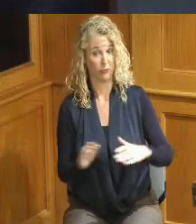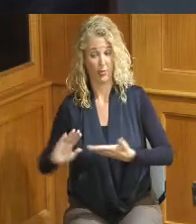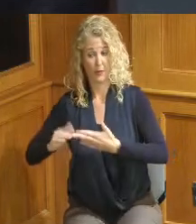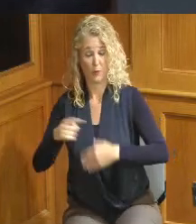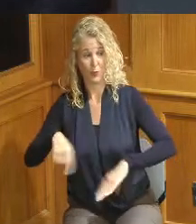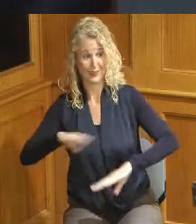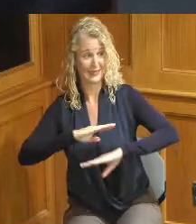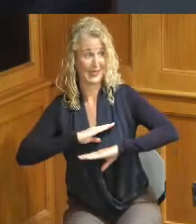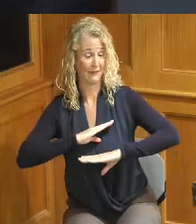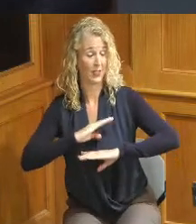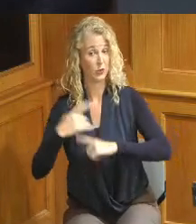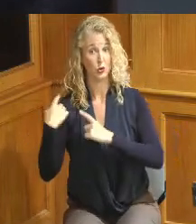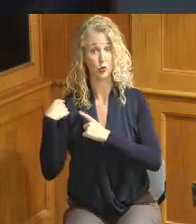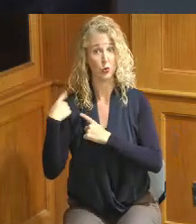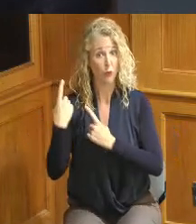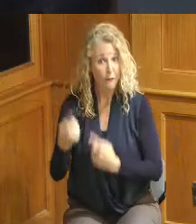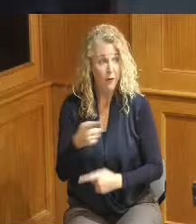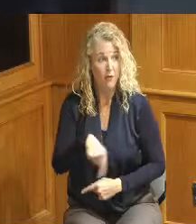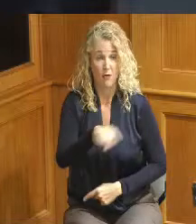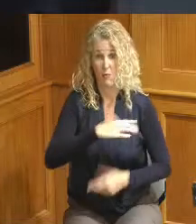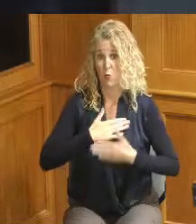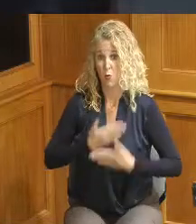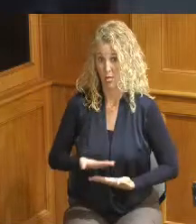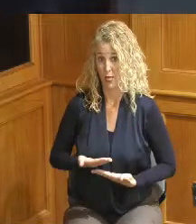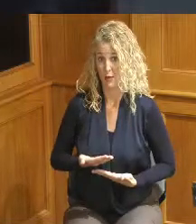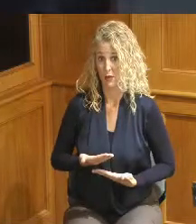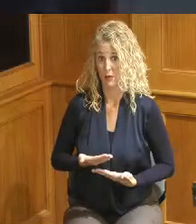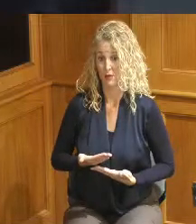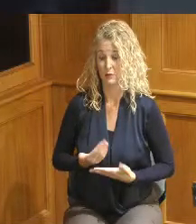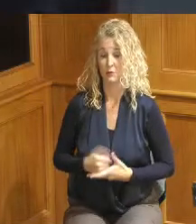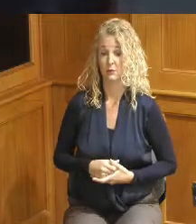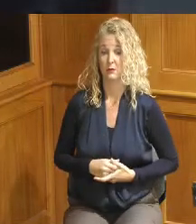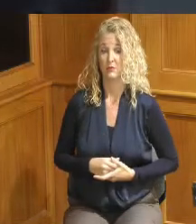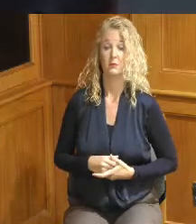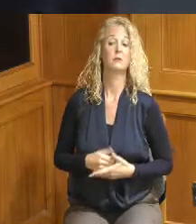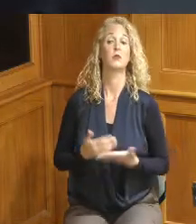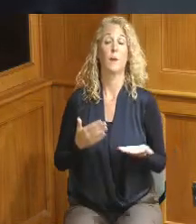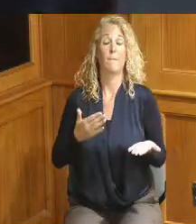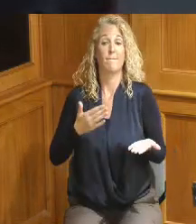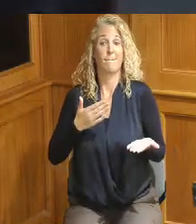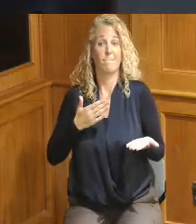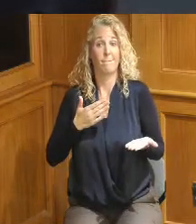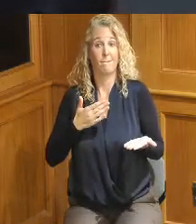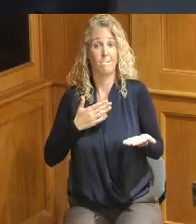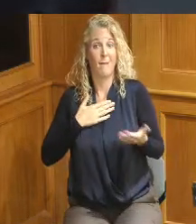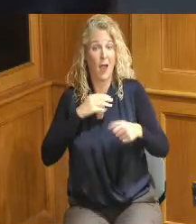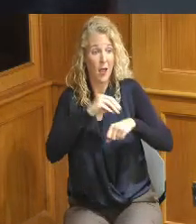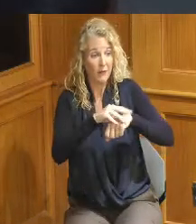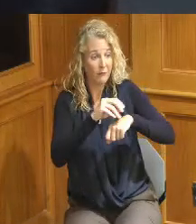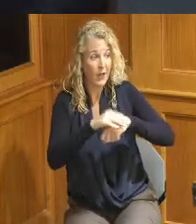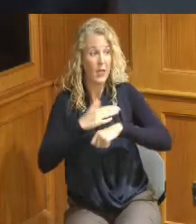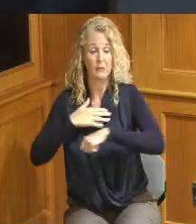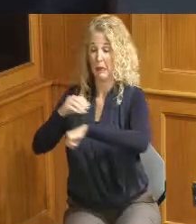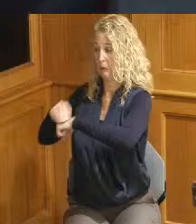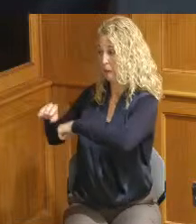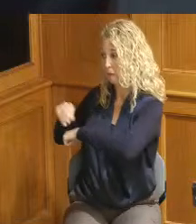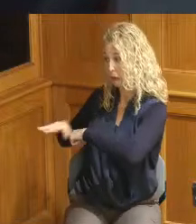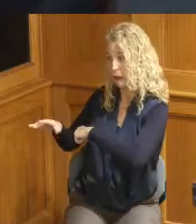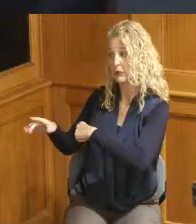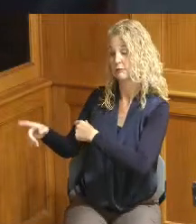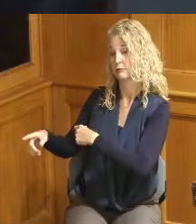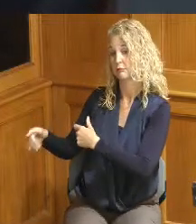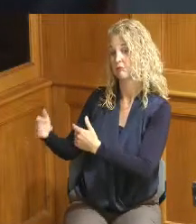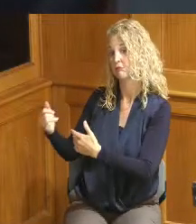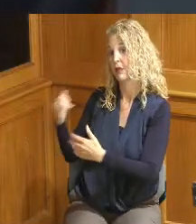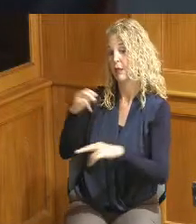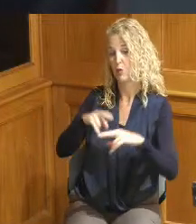they seem receptive to that. And I've again been providing my advice to the township and the village leaders on how